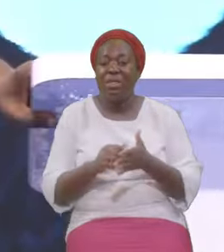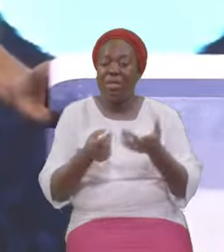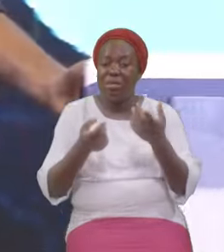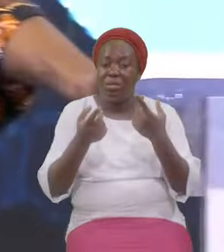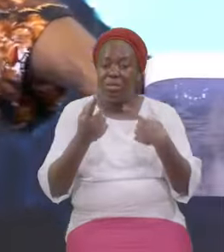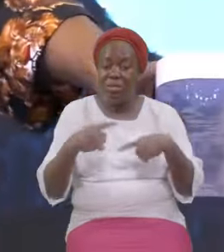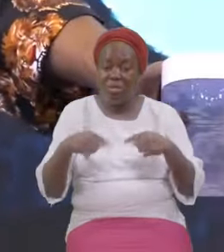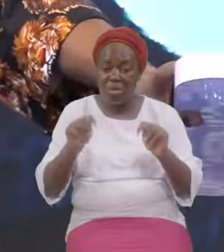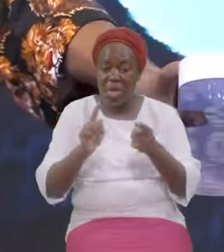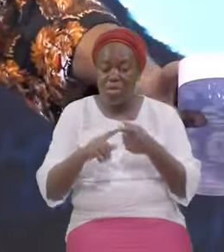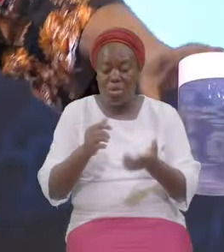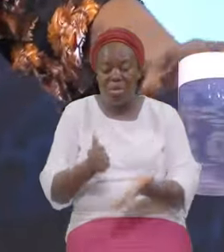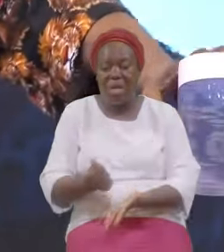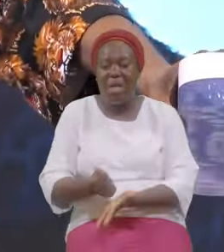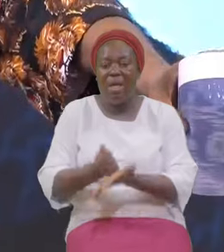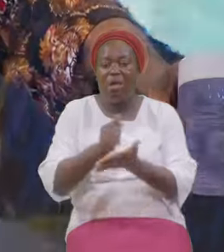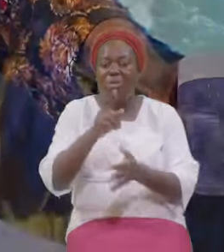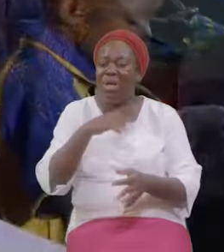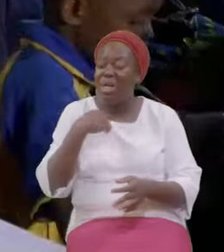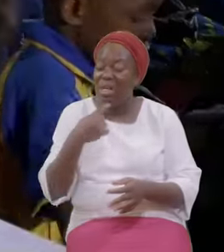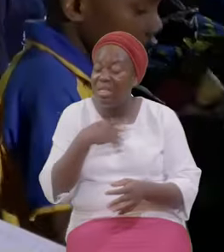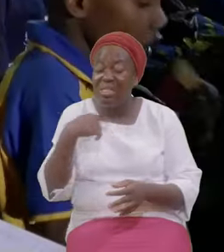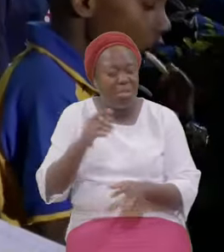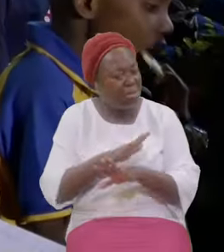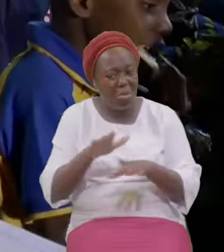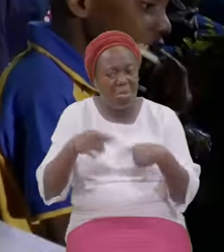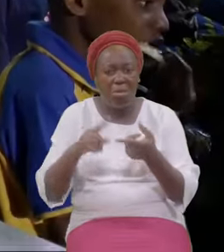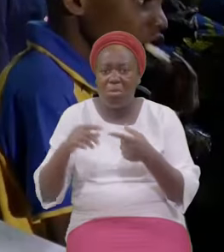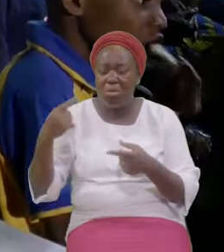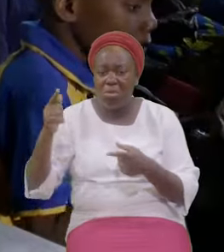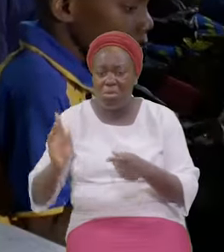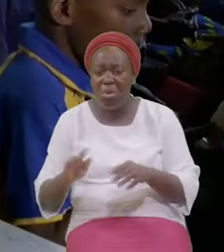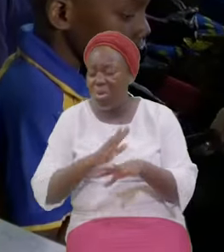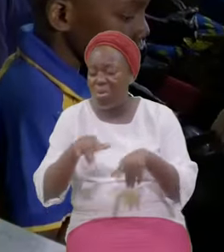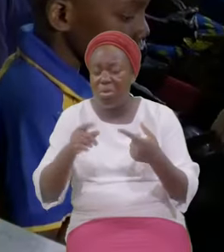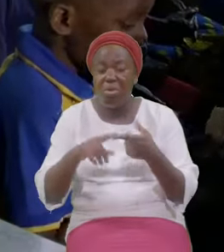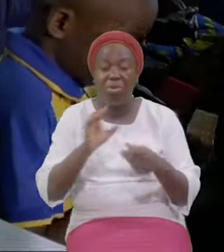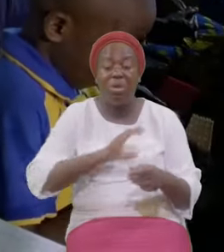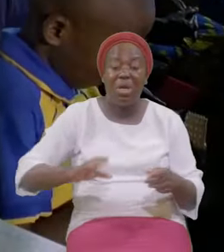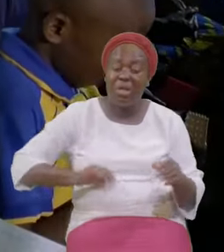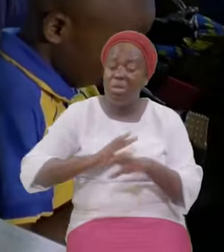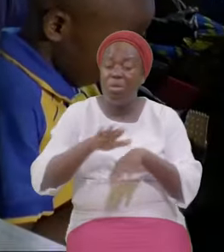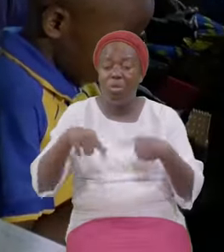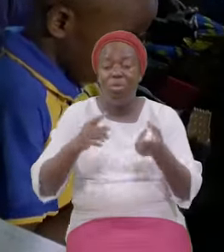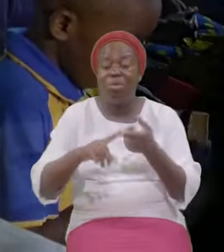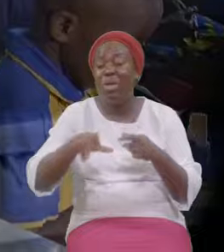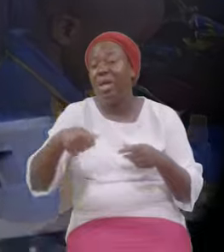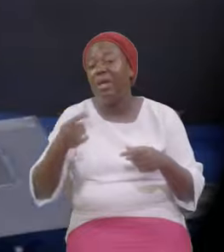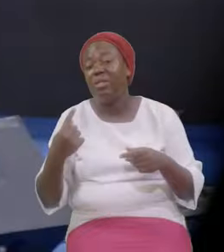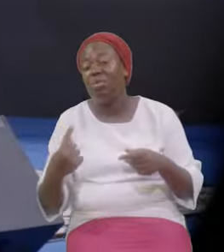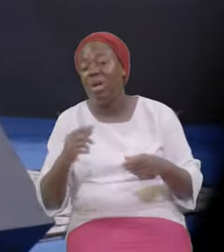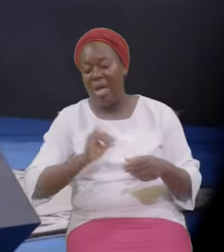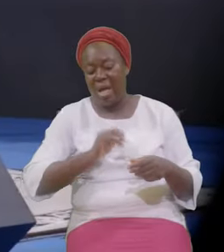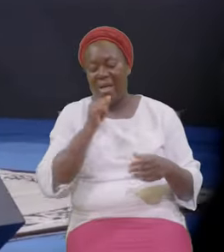and he says, don't go to God, don't go to Christ, don't go to anyone, I am here, I